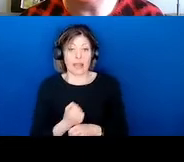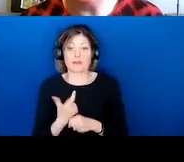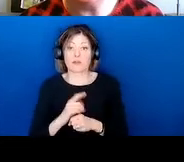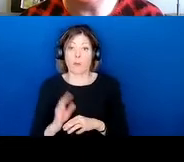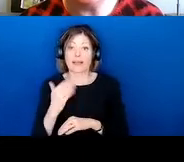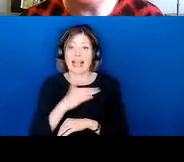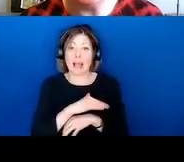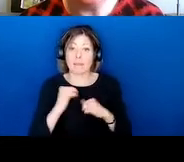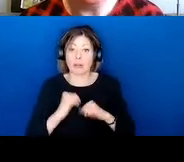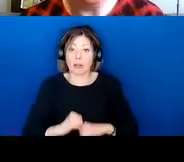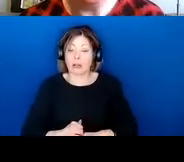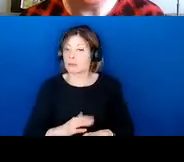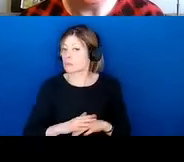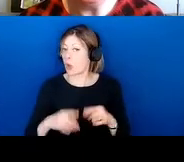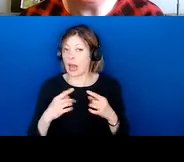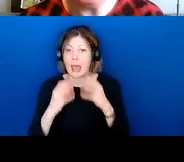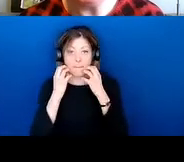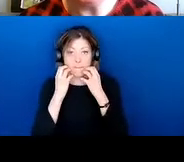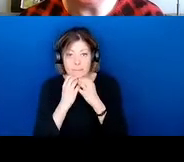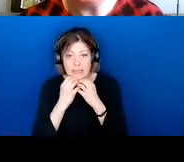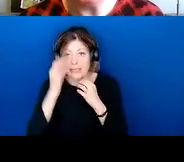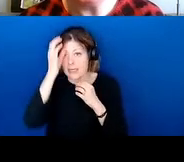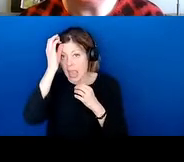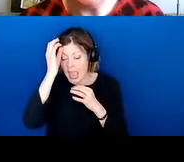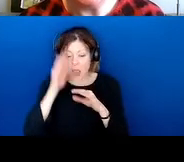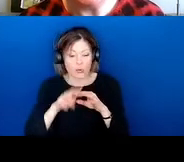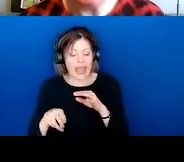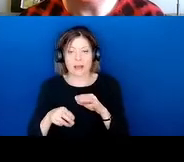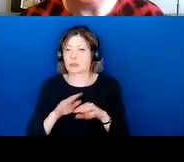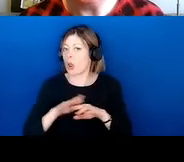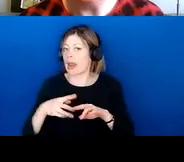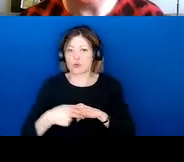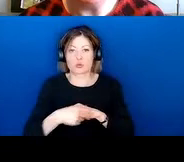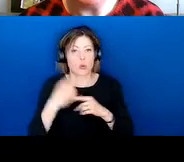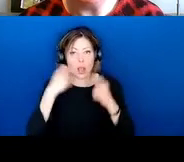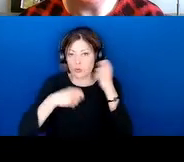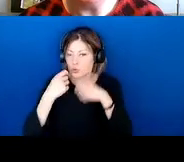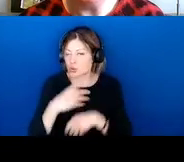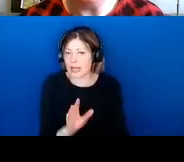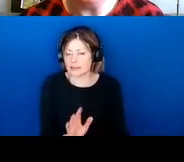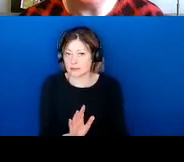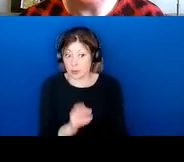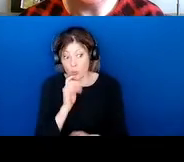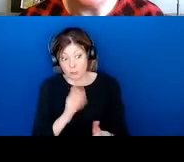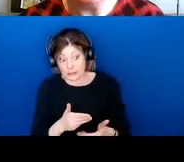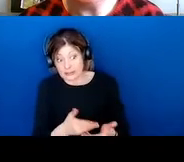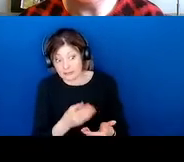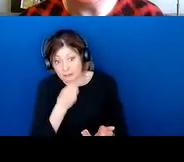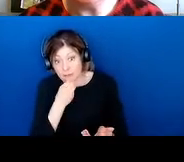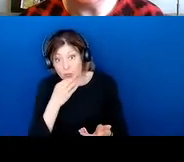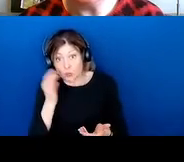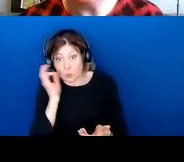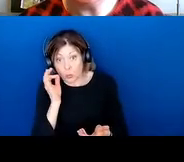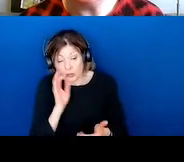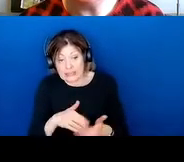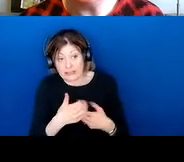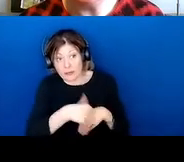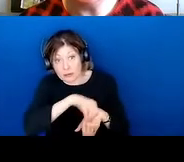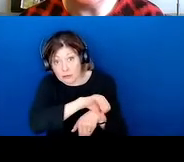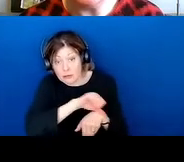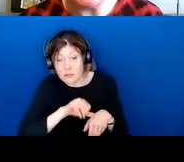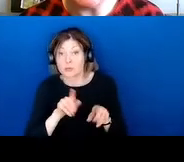nails. He would be fed and watered and be given a Bible, optical